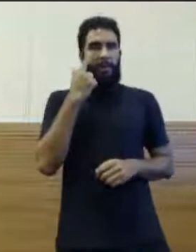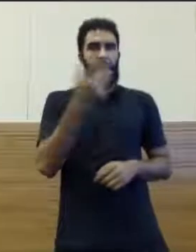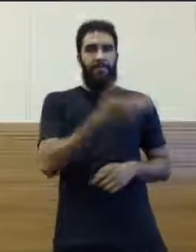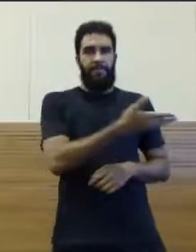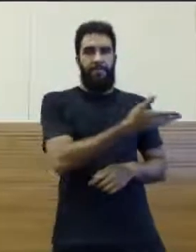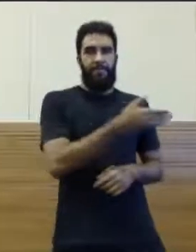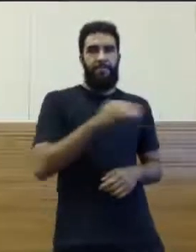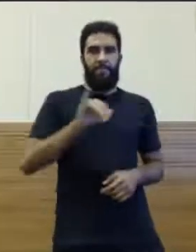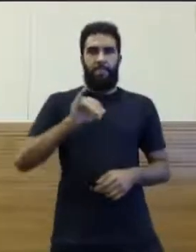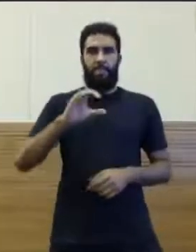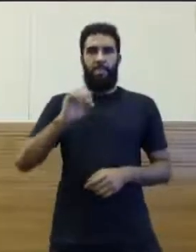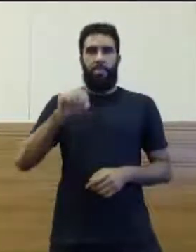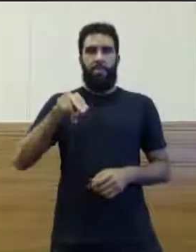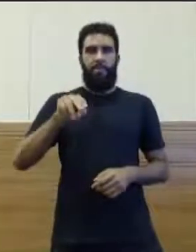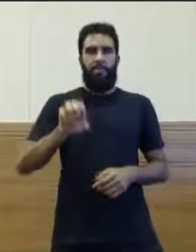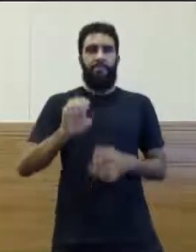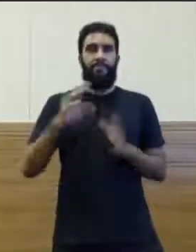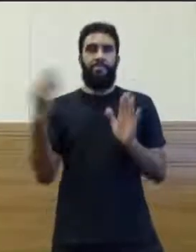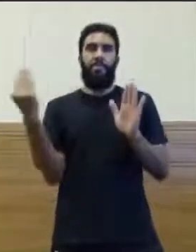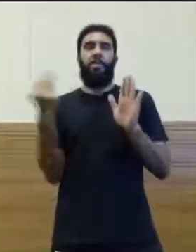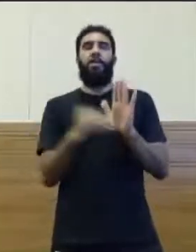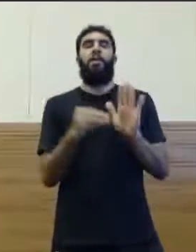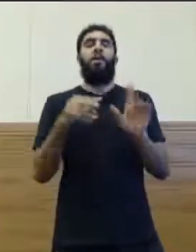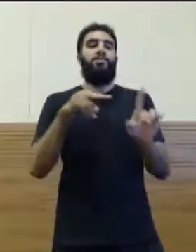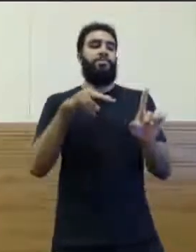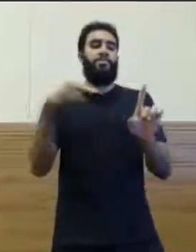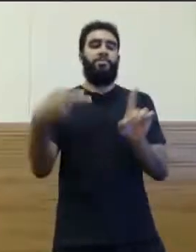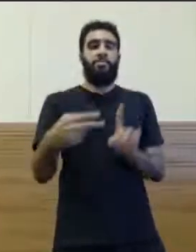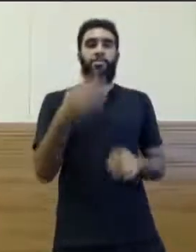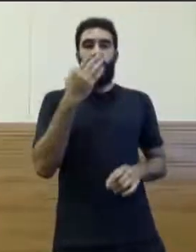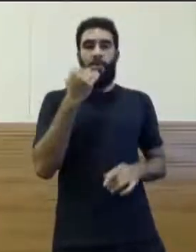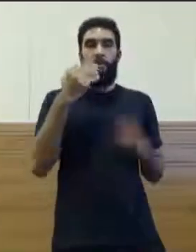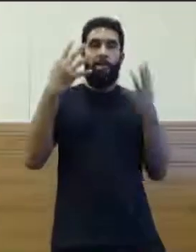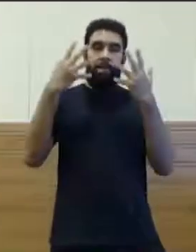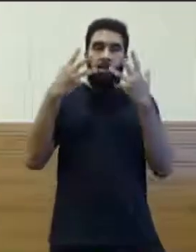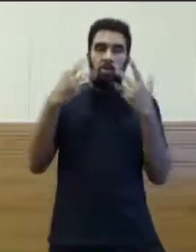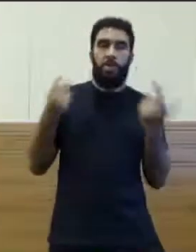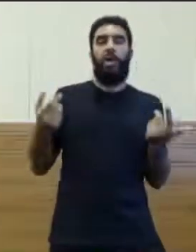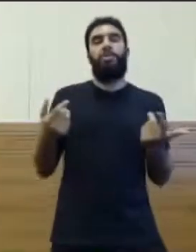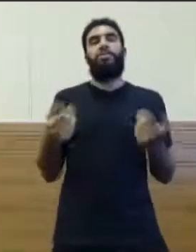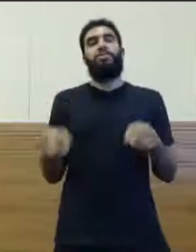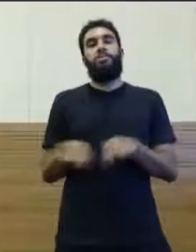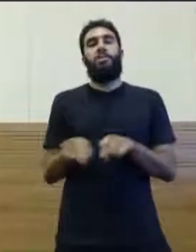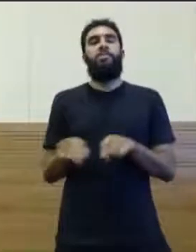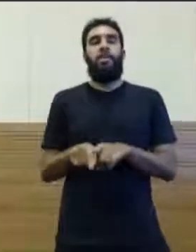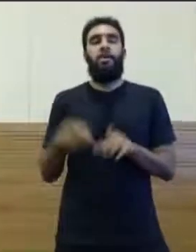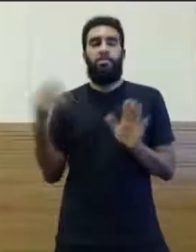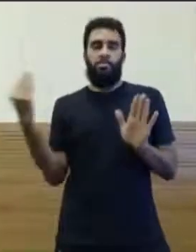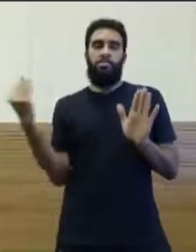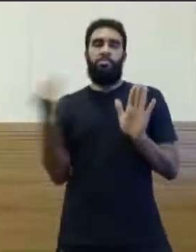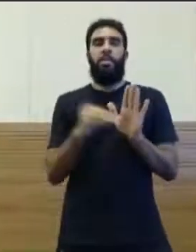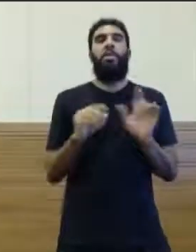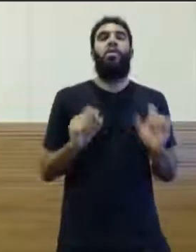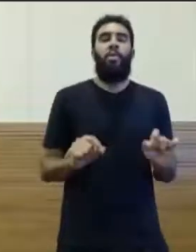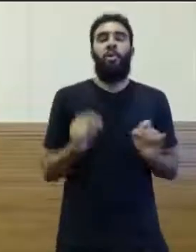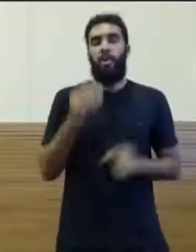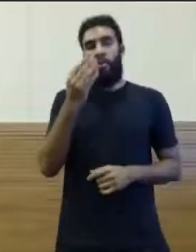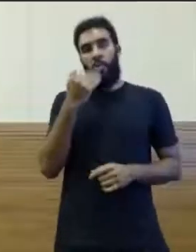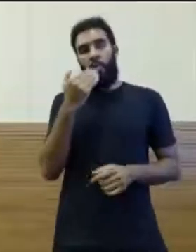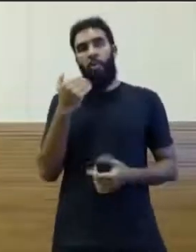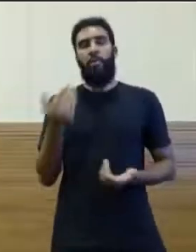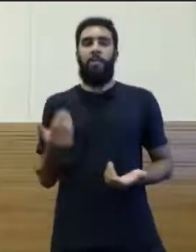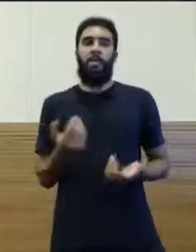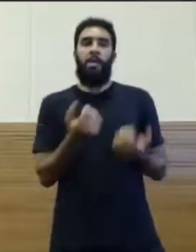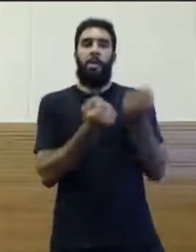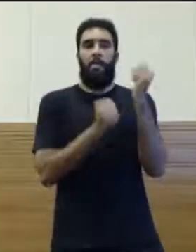Here we have the icon, and we try to incorporate this view of natural foods and what